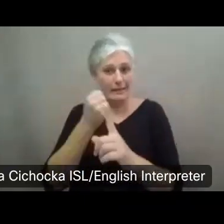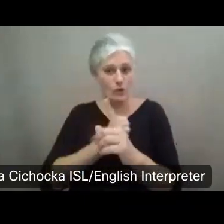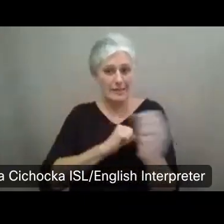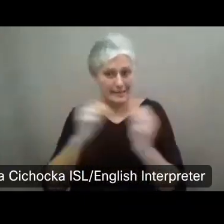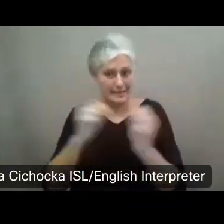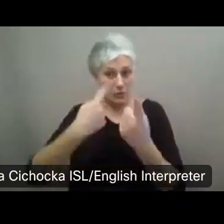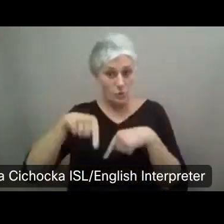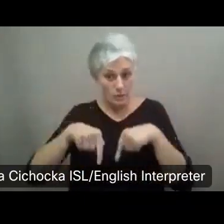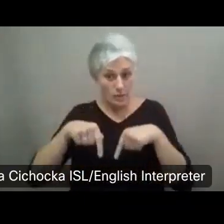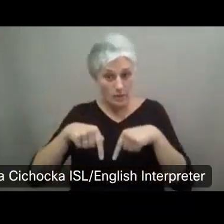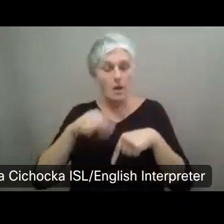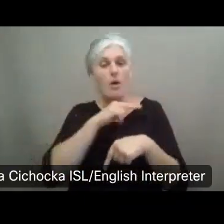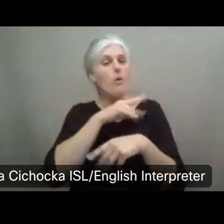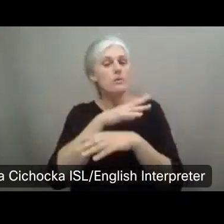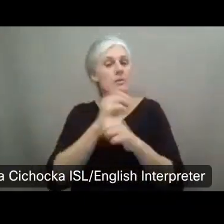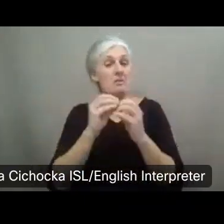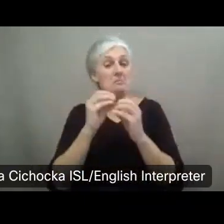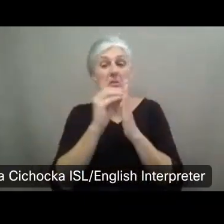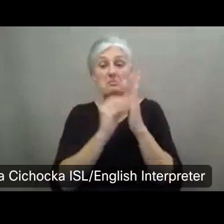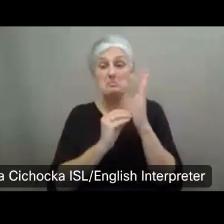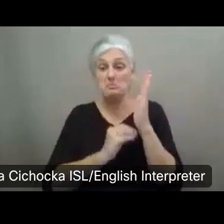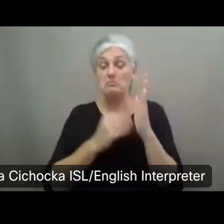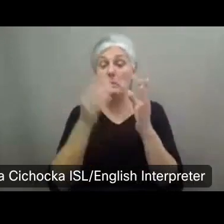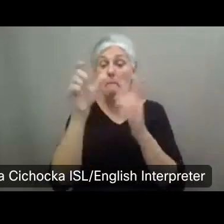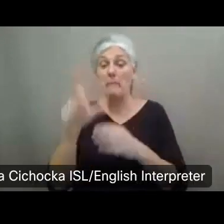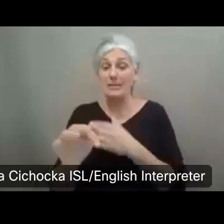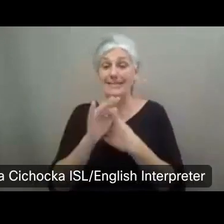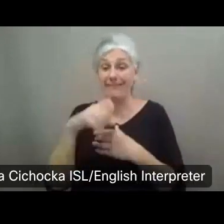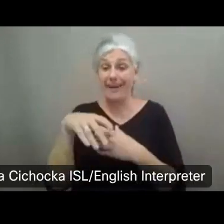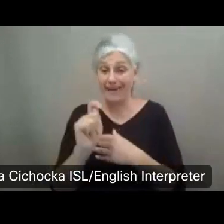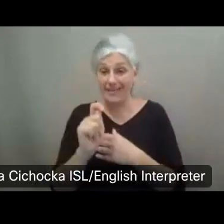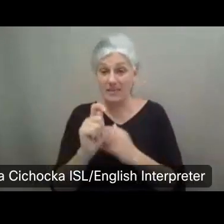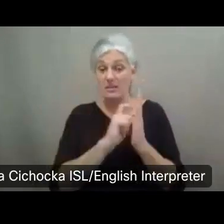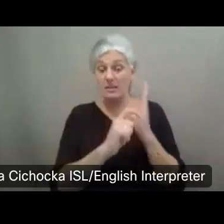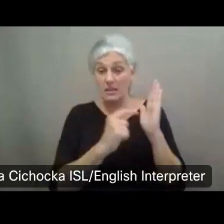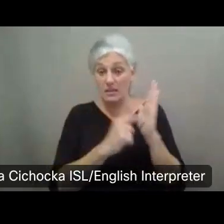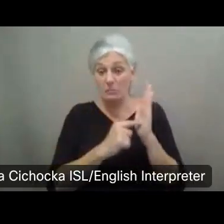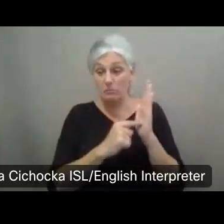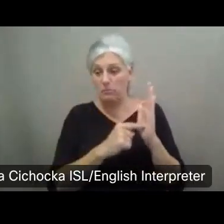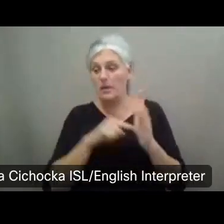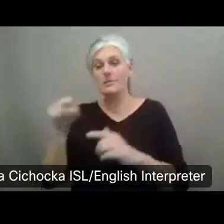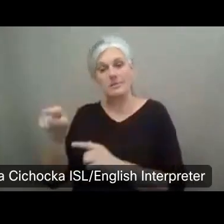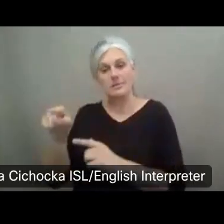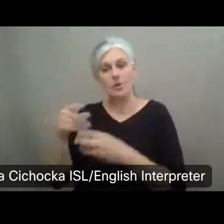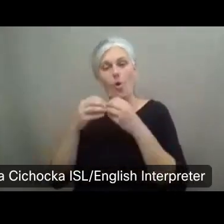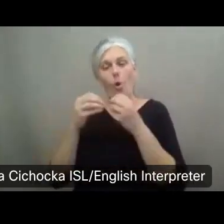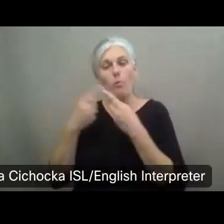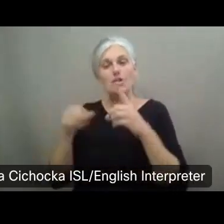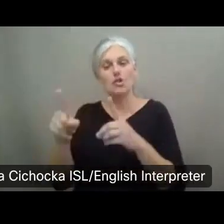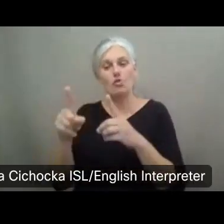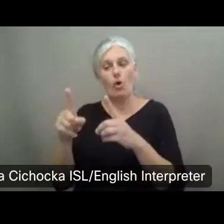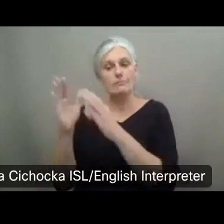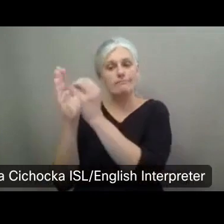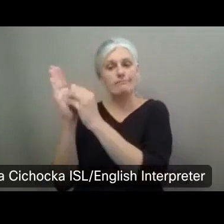And while it's not mentioned in the Patient Safety Act, it is stated in the open disclosure framework, and we are